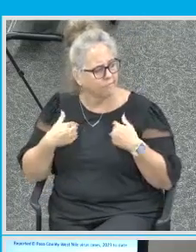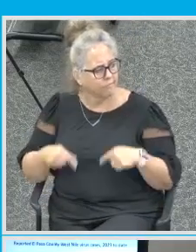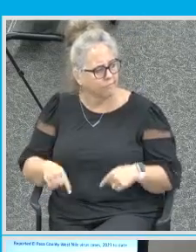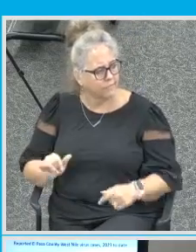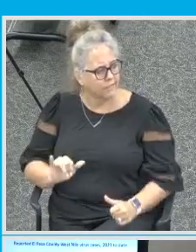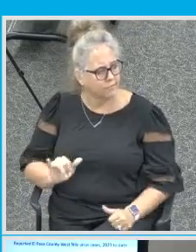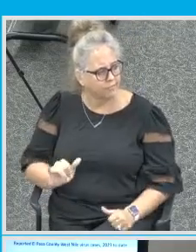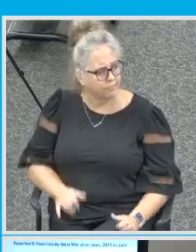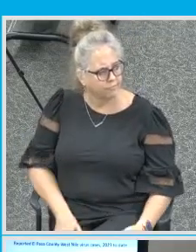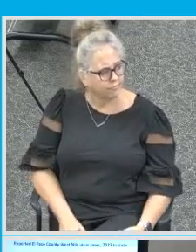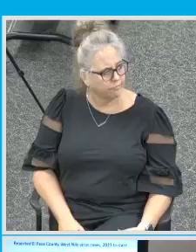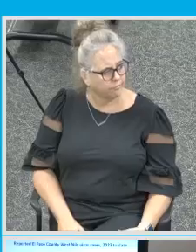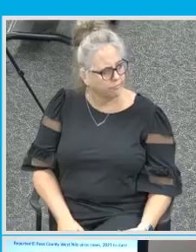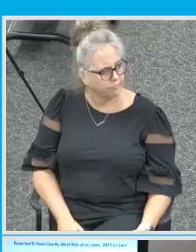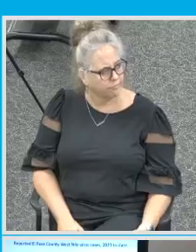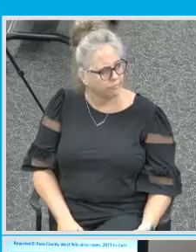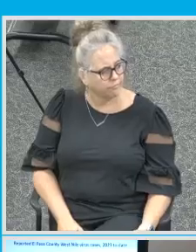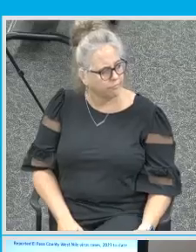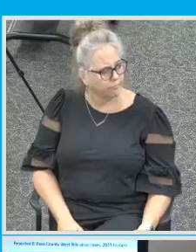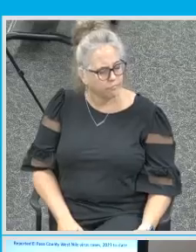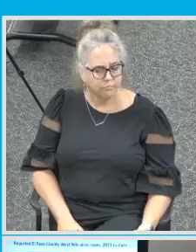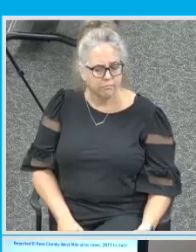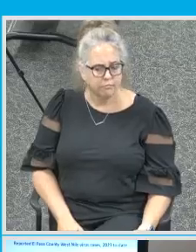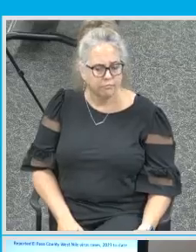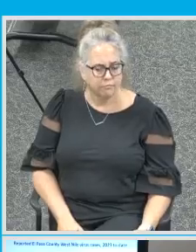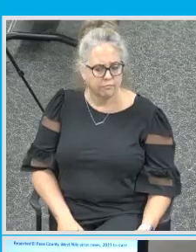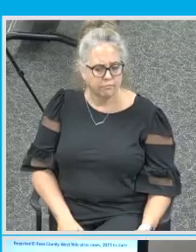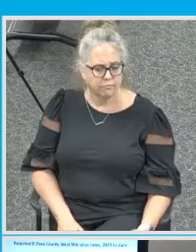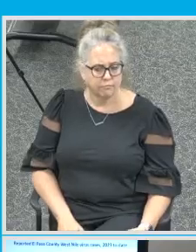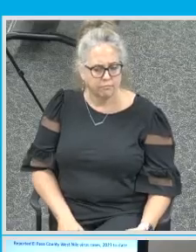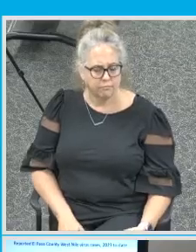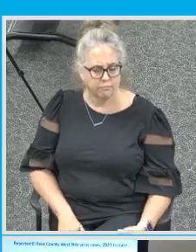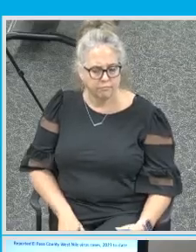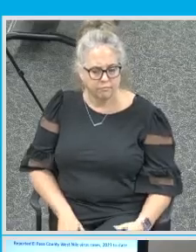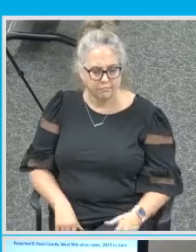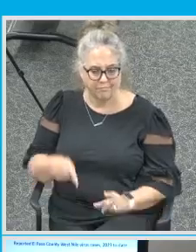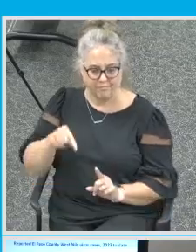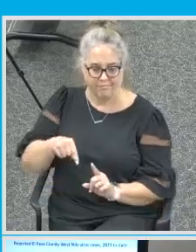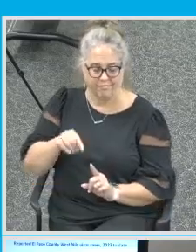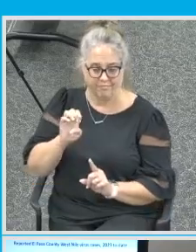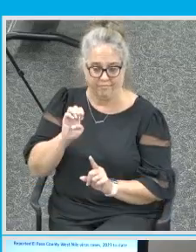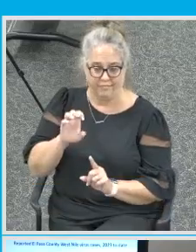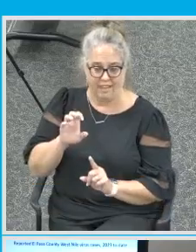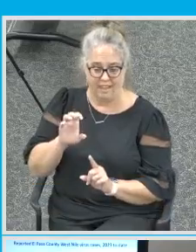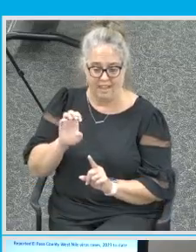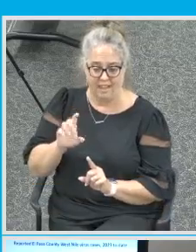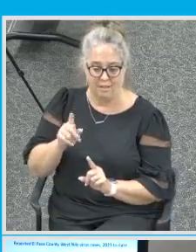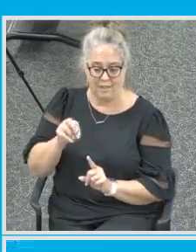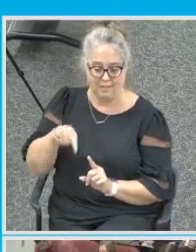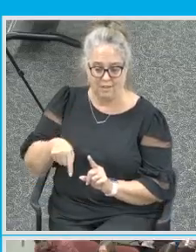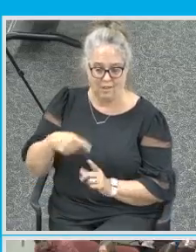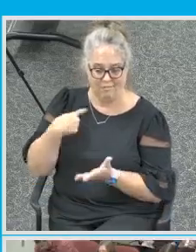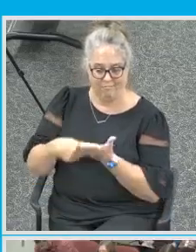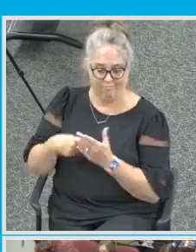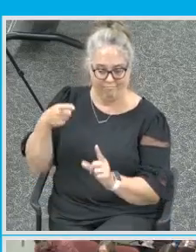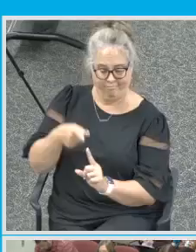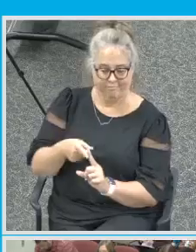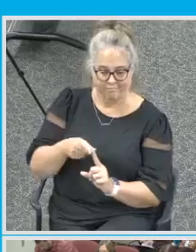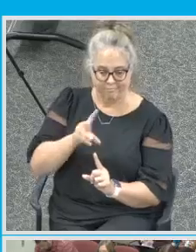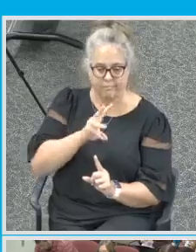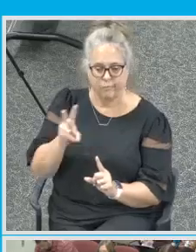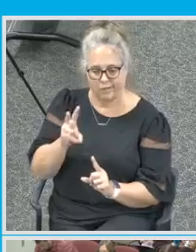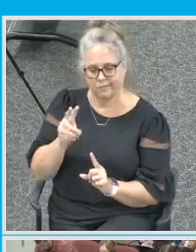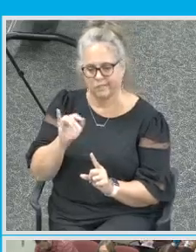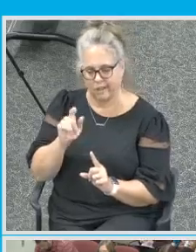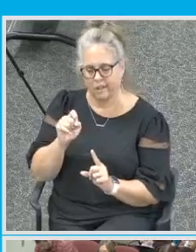normally talking about El Paso County West Nile cases wouldn't be so much of a story because we would just have very, very few in a given season. That's